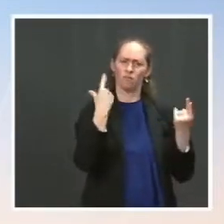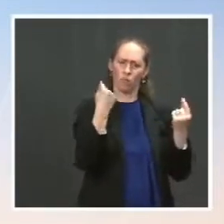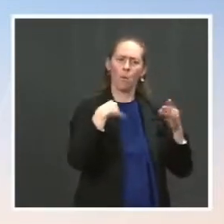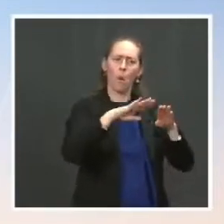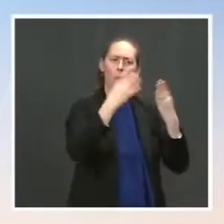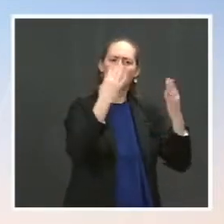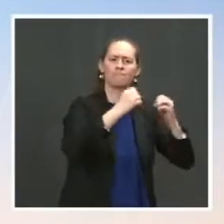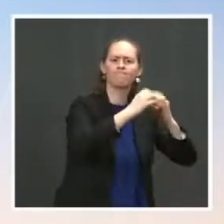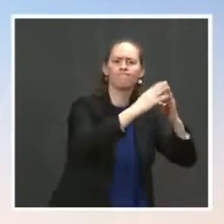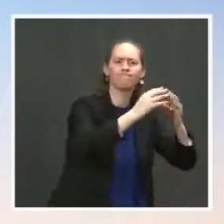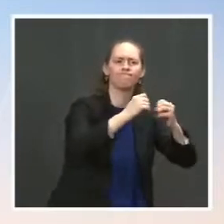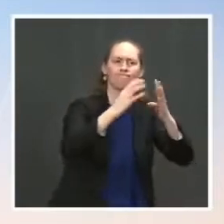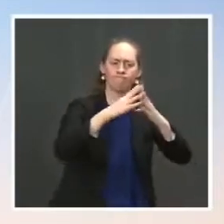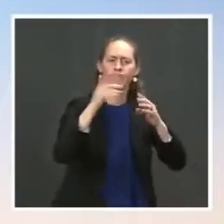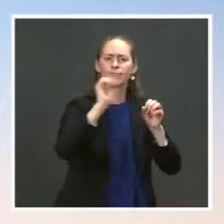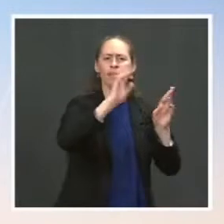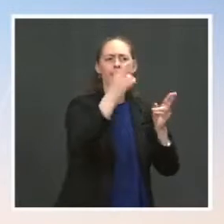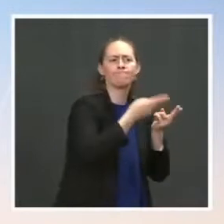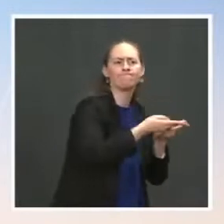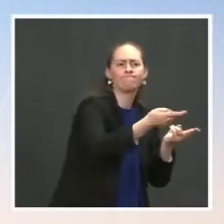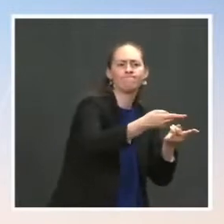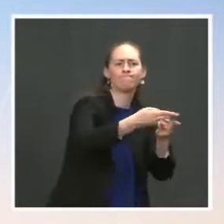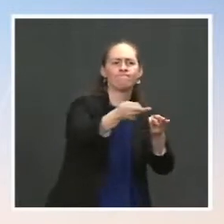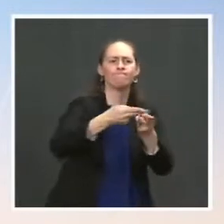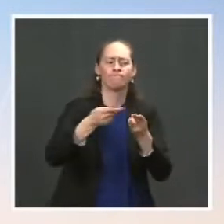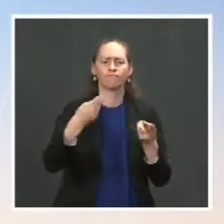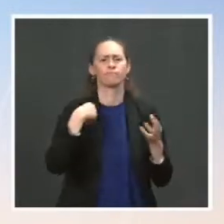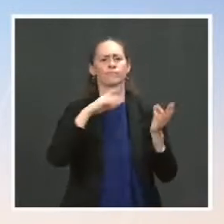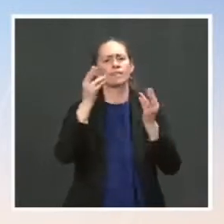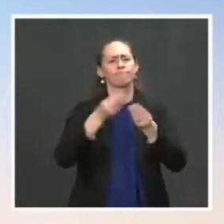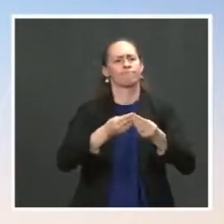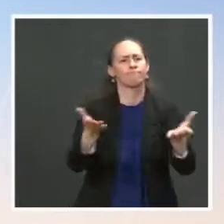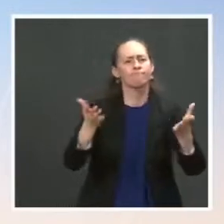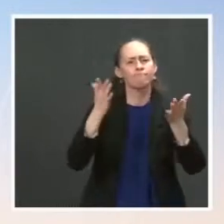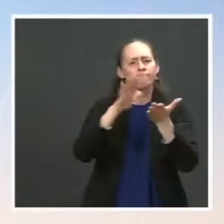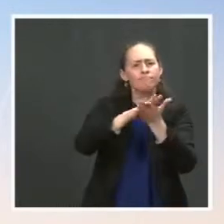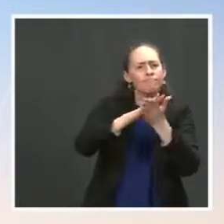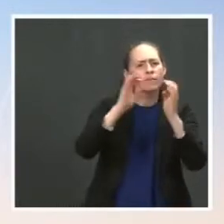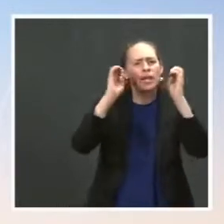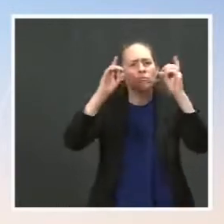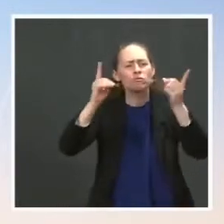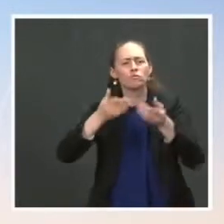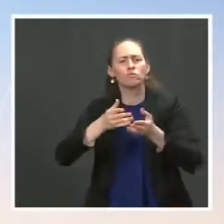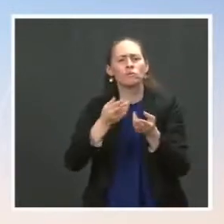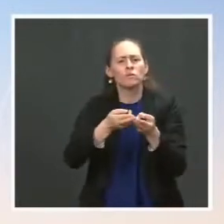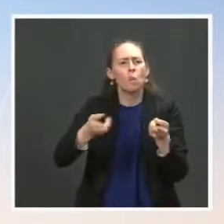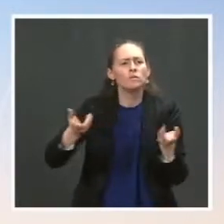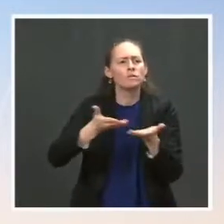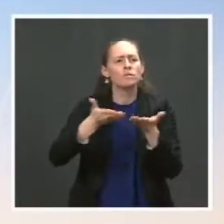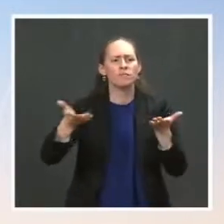access to health and educational resources, expediting processing at the border.